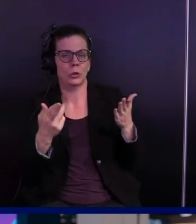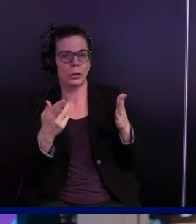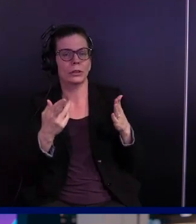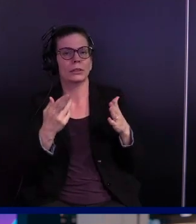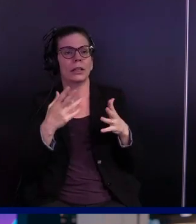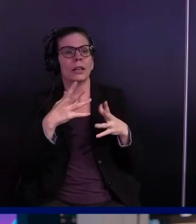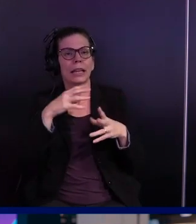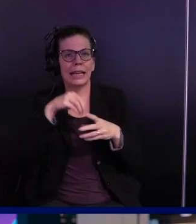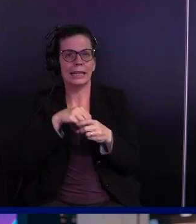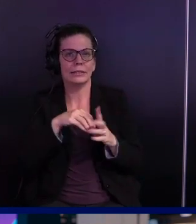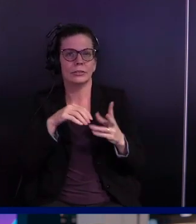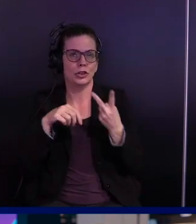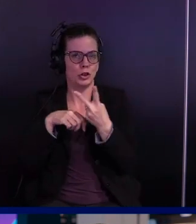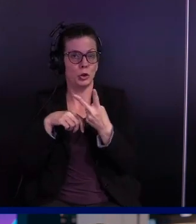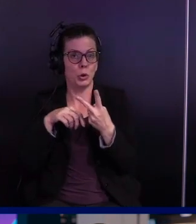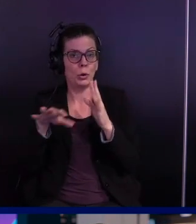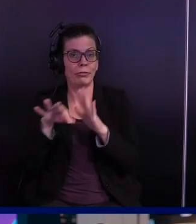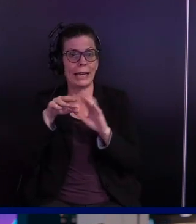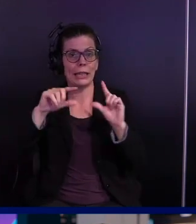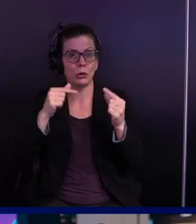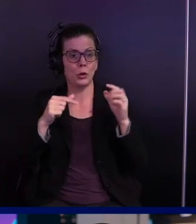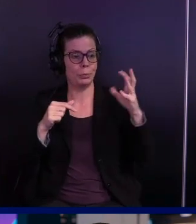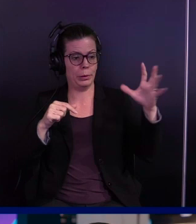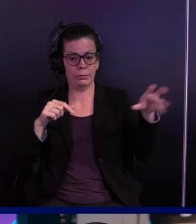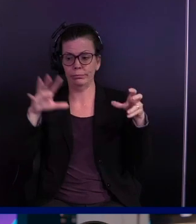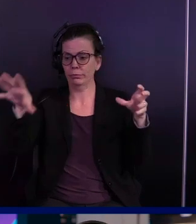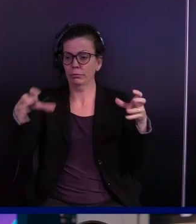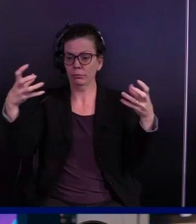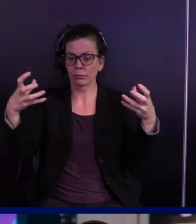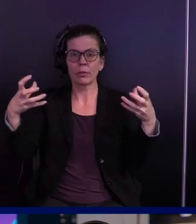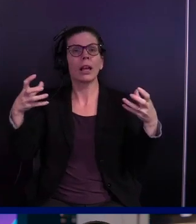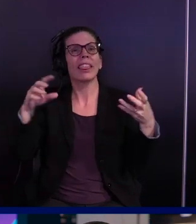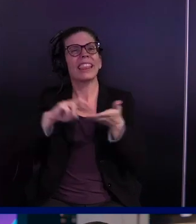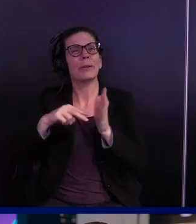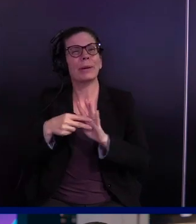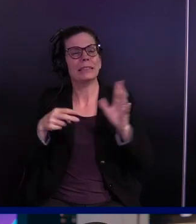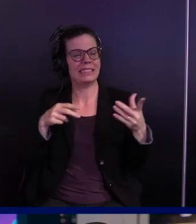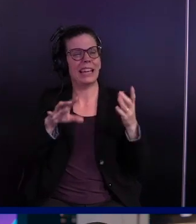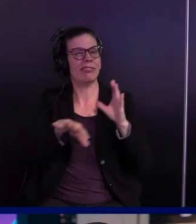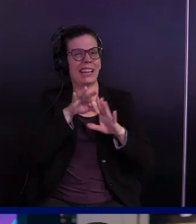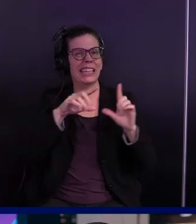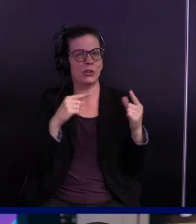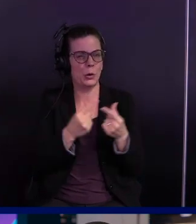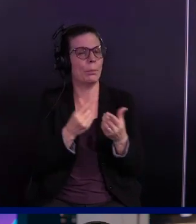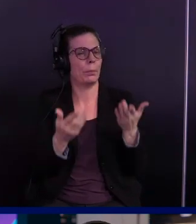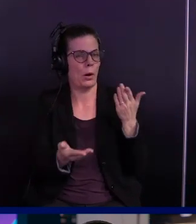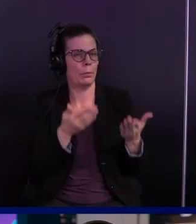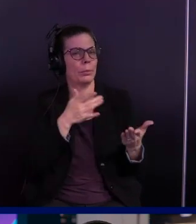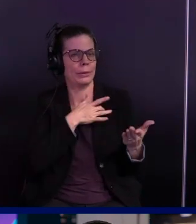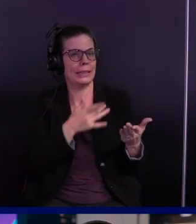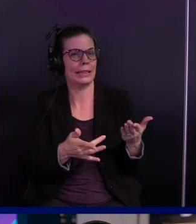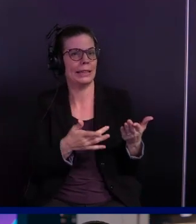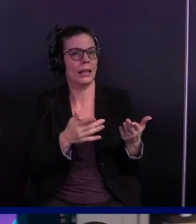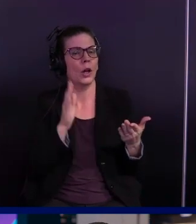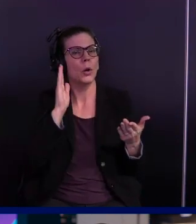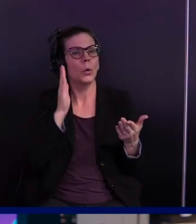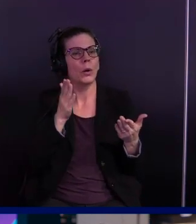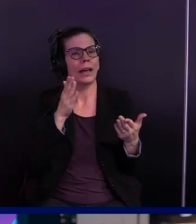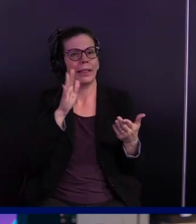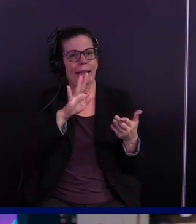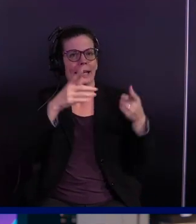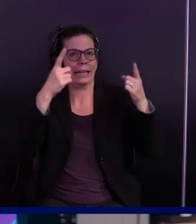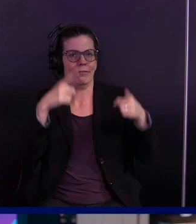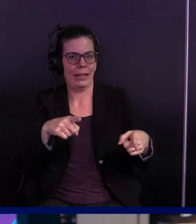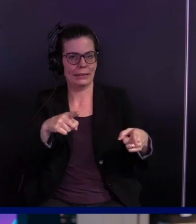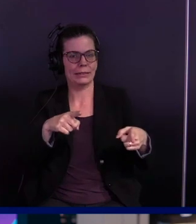both two finding groups, that means that finding group is likely to be bigger event that